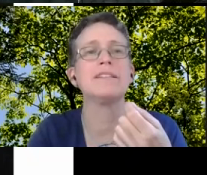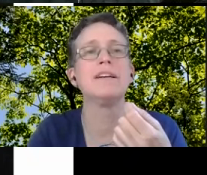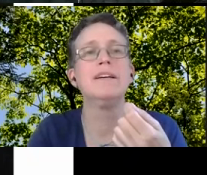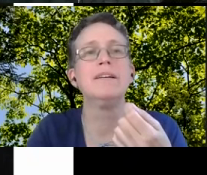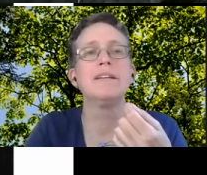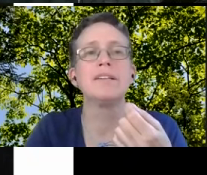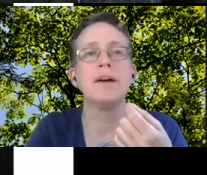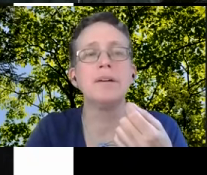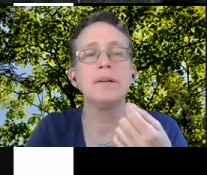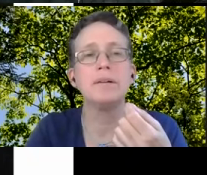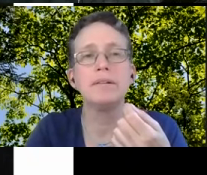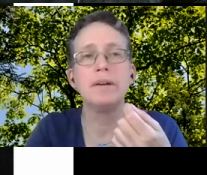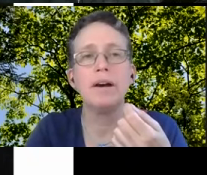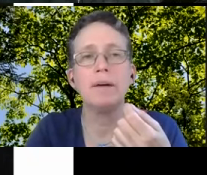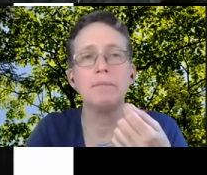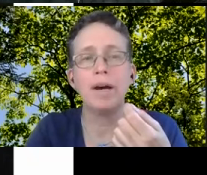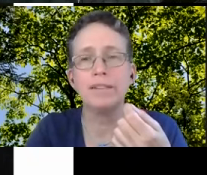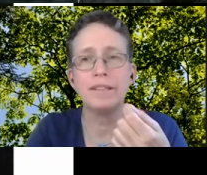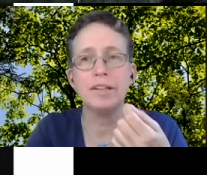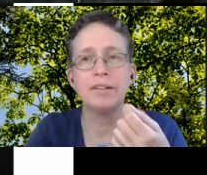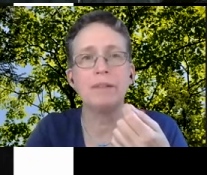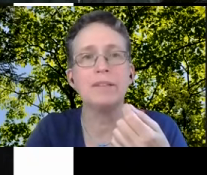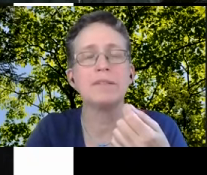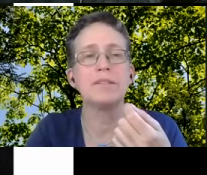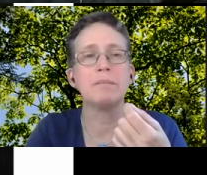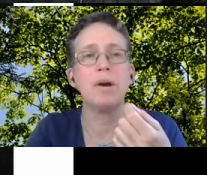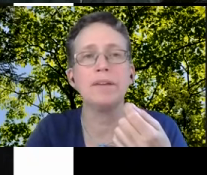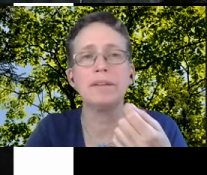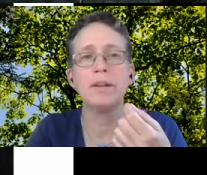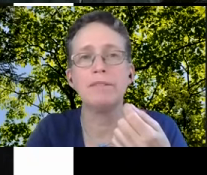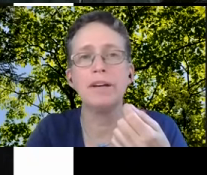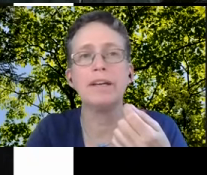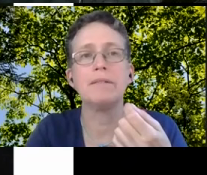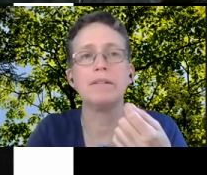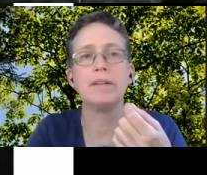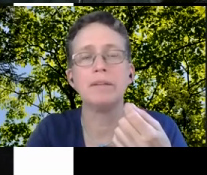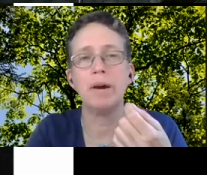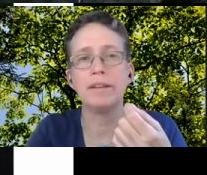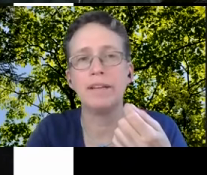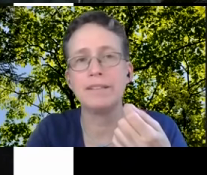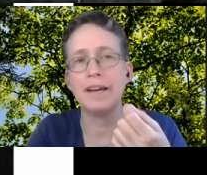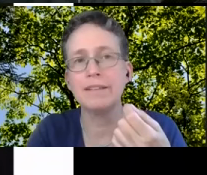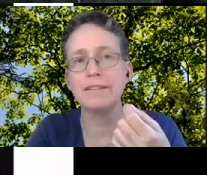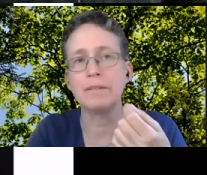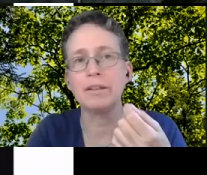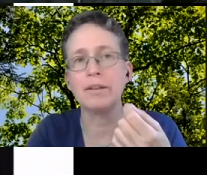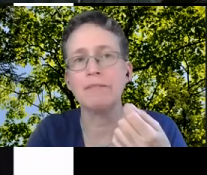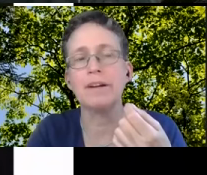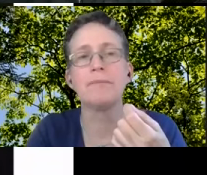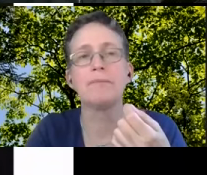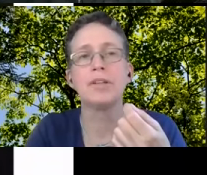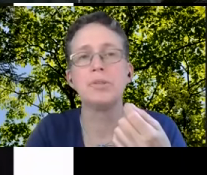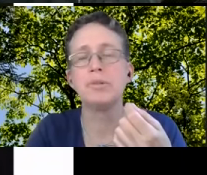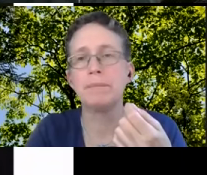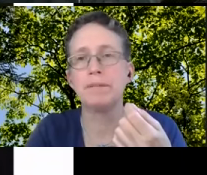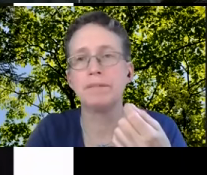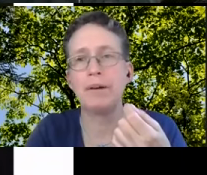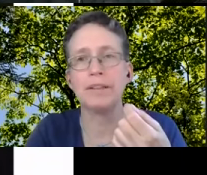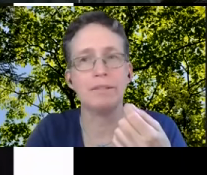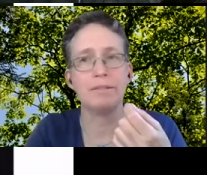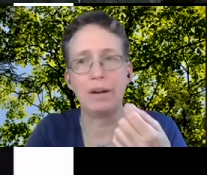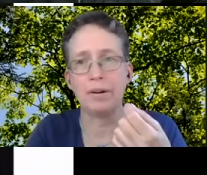seeds. There's other bugs that interact with this. So there's a moth larva that when the moth lays its eggs, the larva chews up